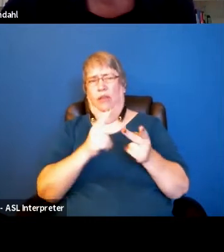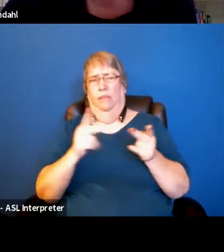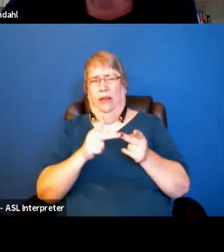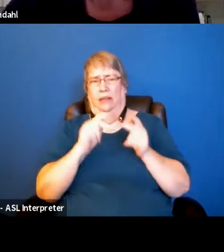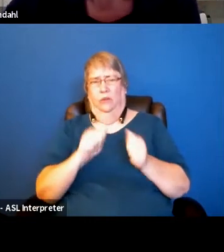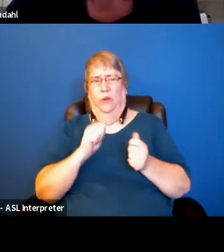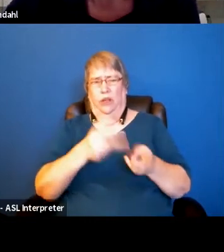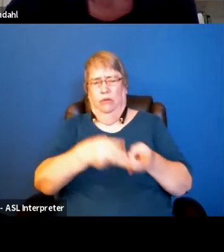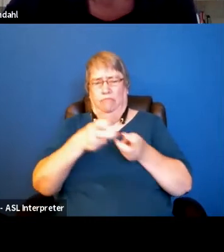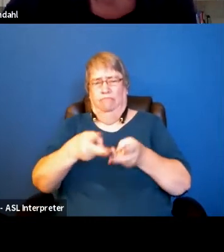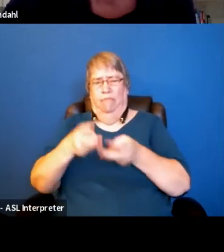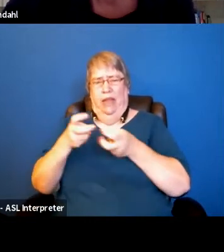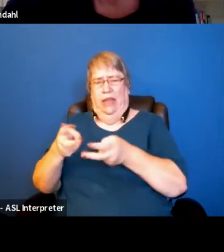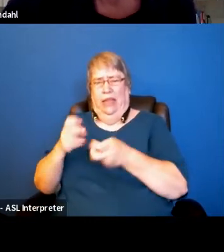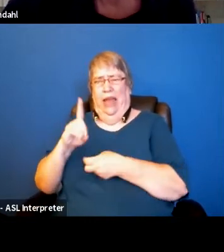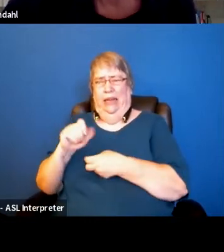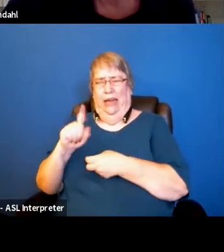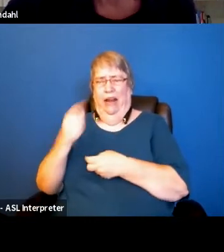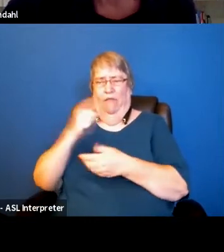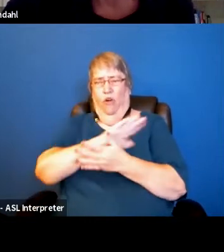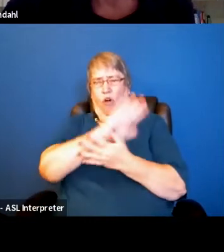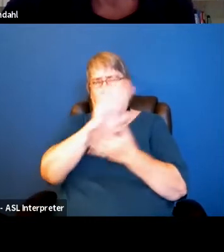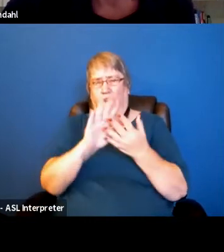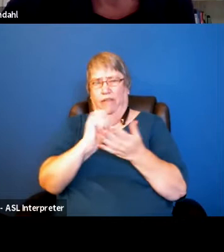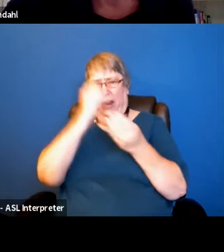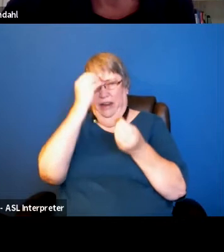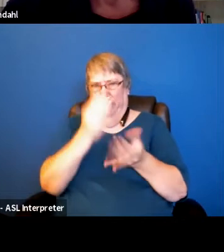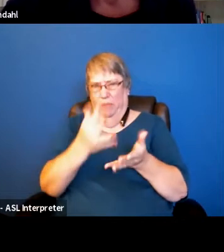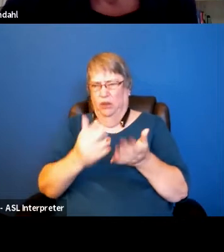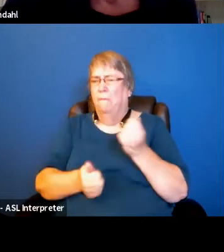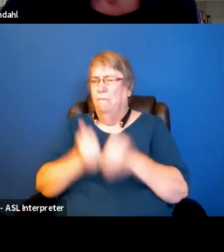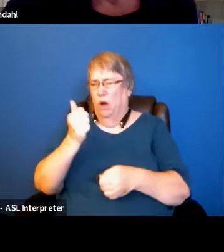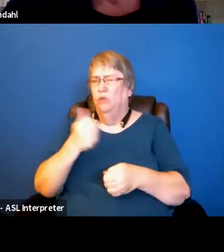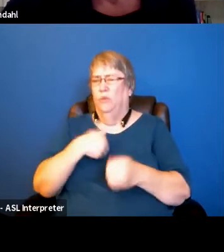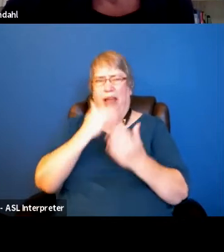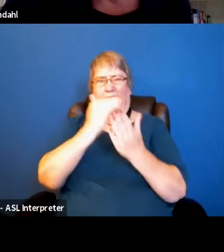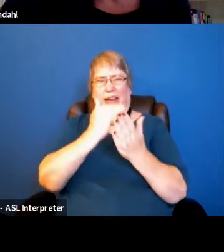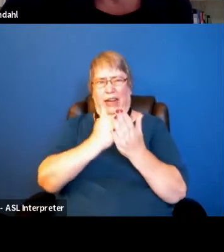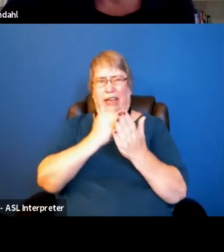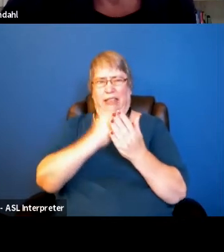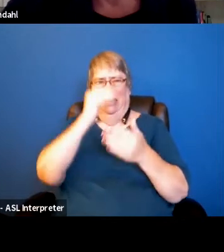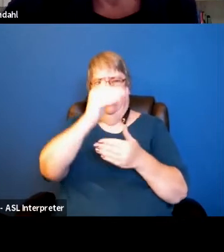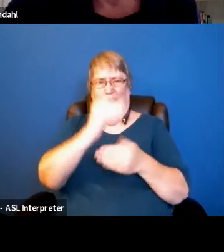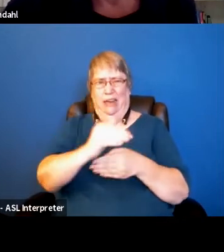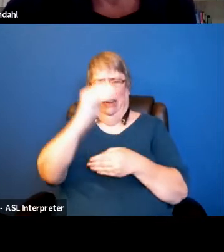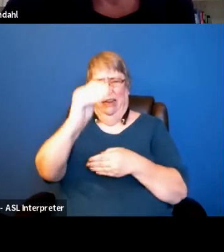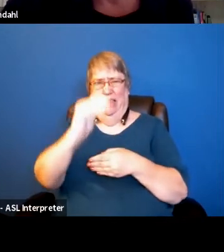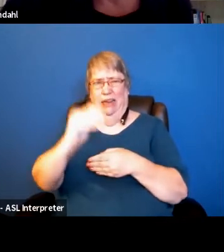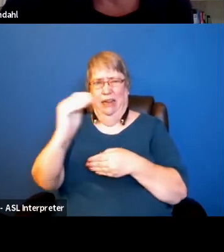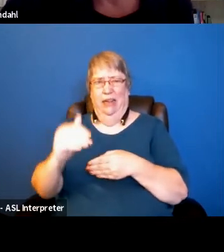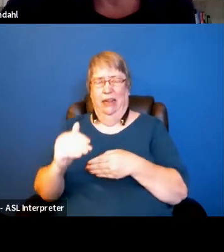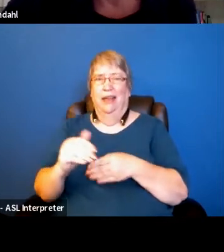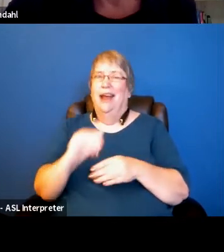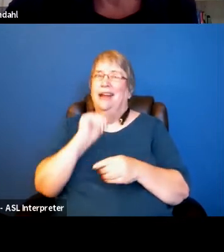need, provider and services and utilization, most of which are listed here. And it's really important to note that not any one